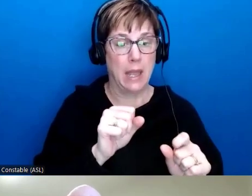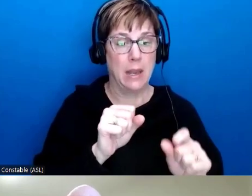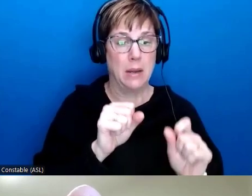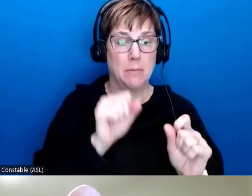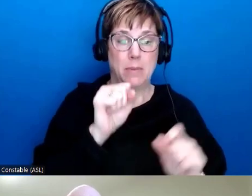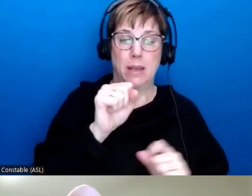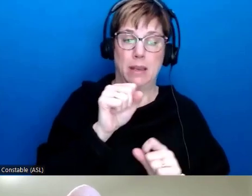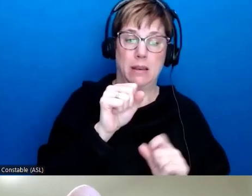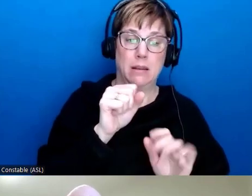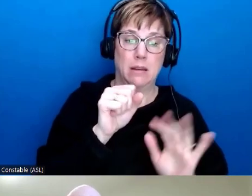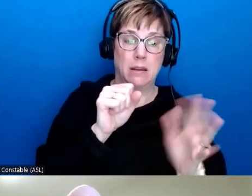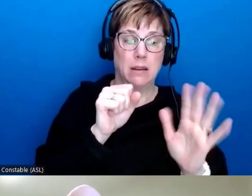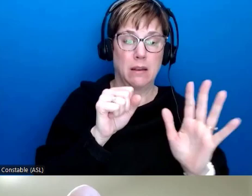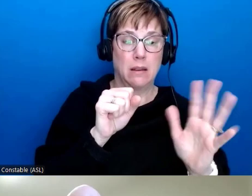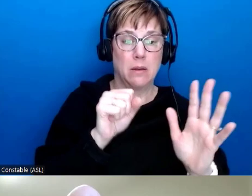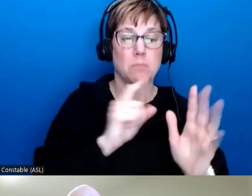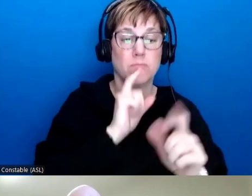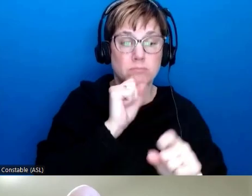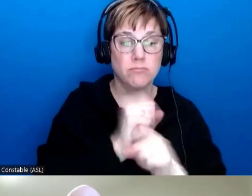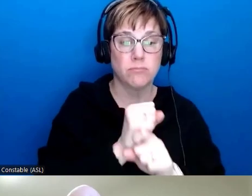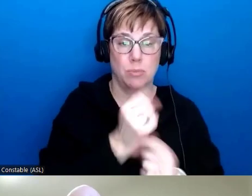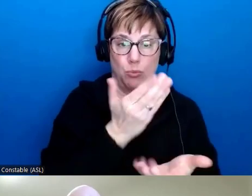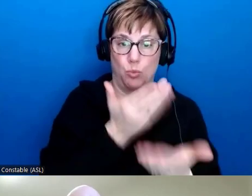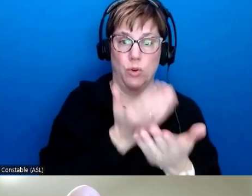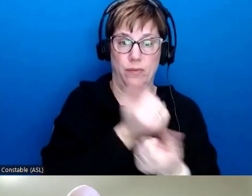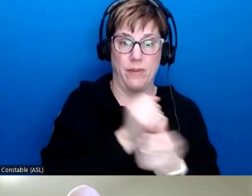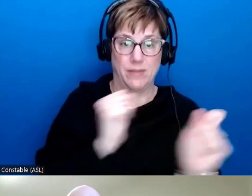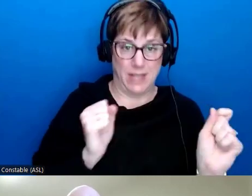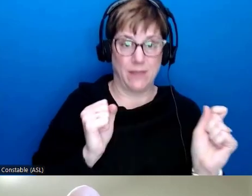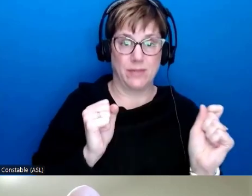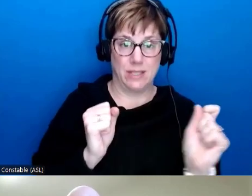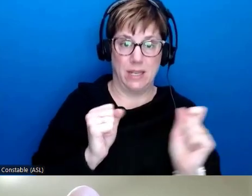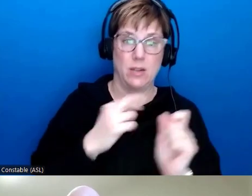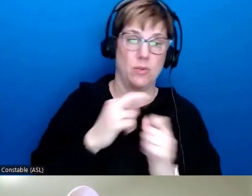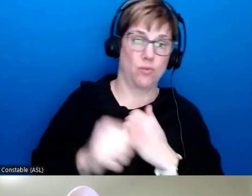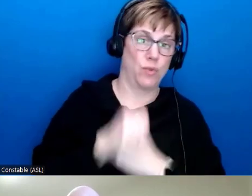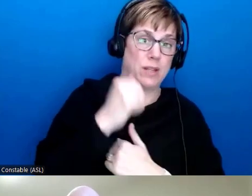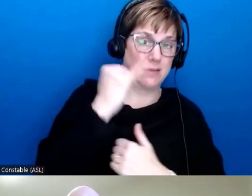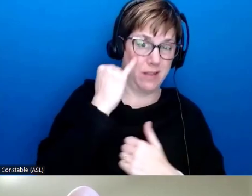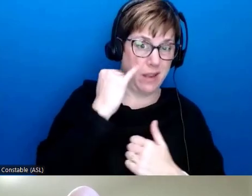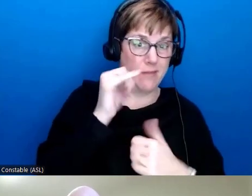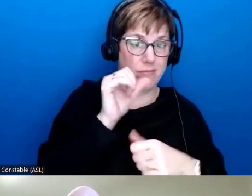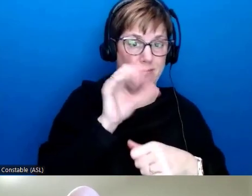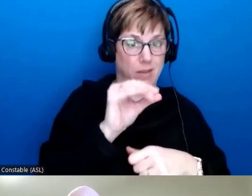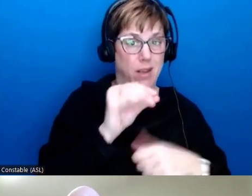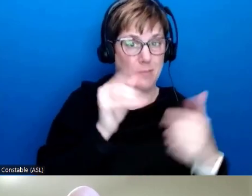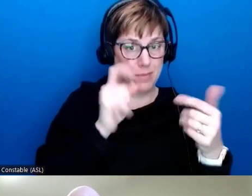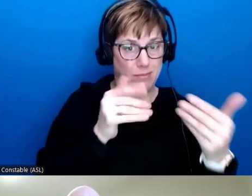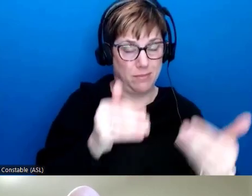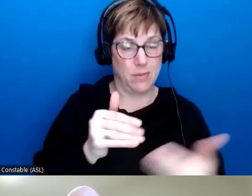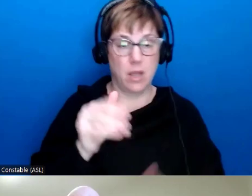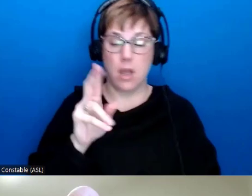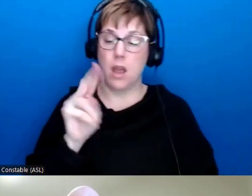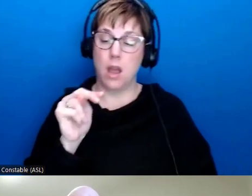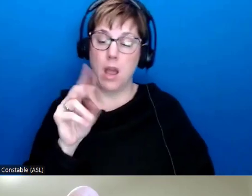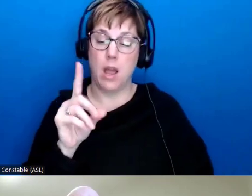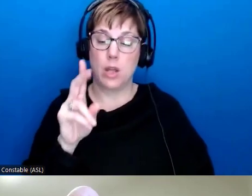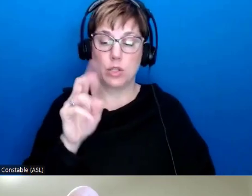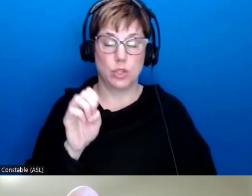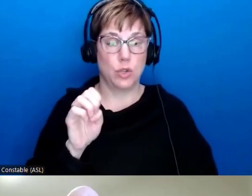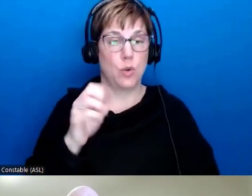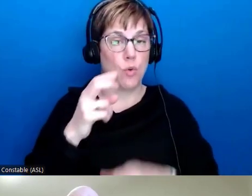going to respond or take this response. An undue hardship is really defined as